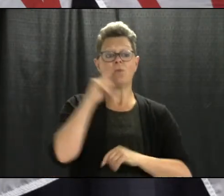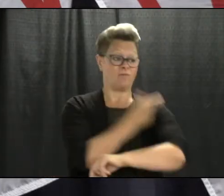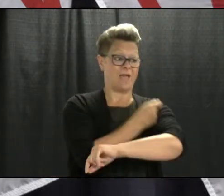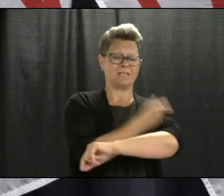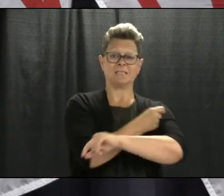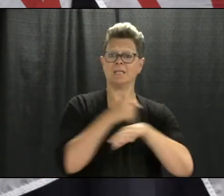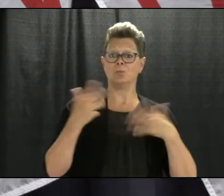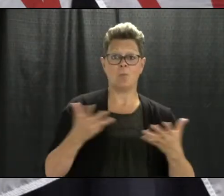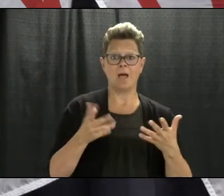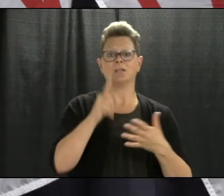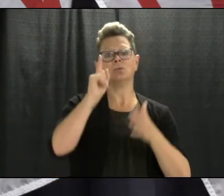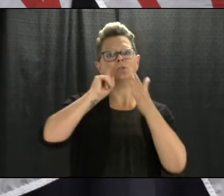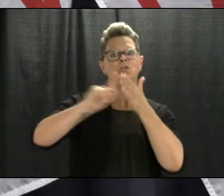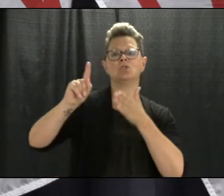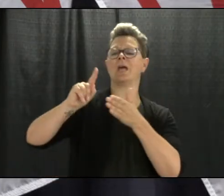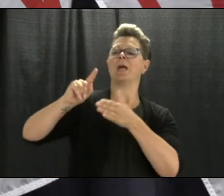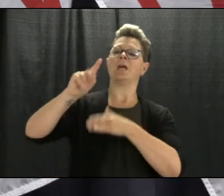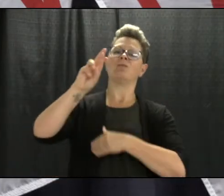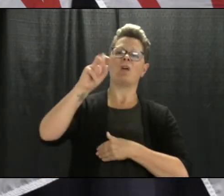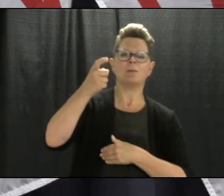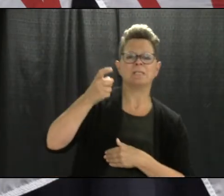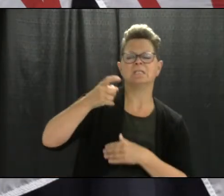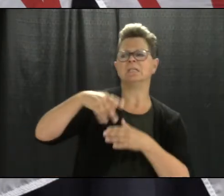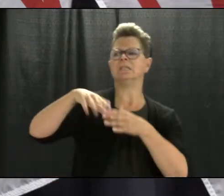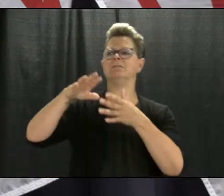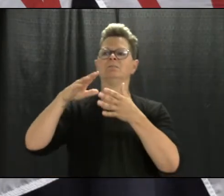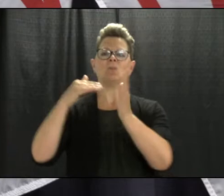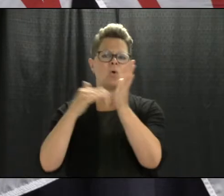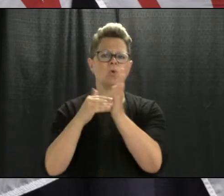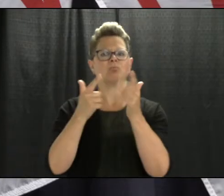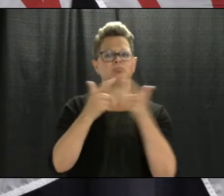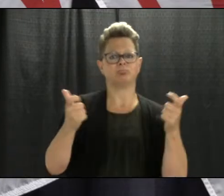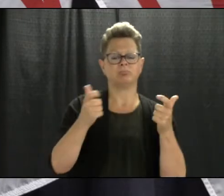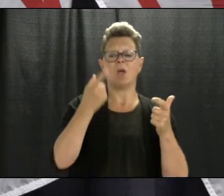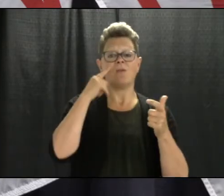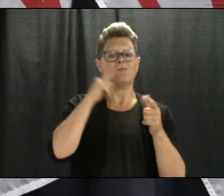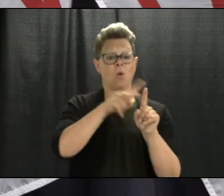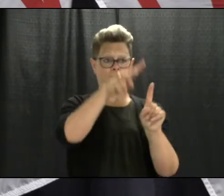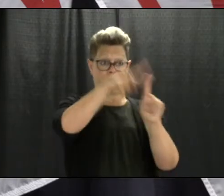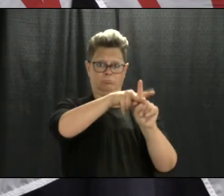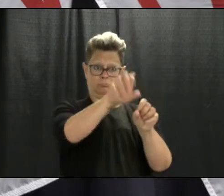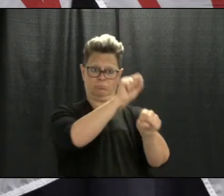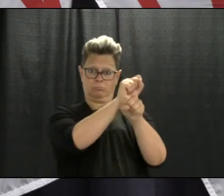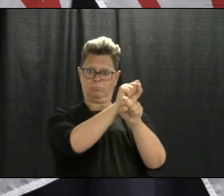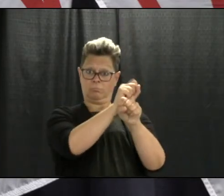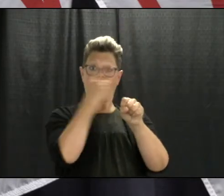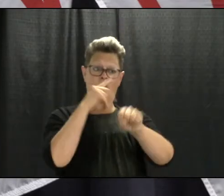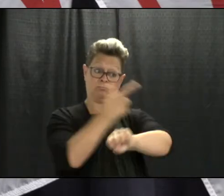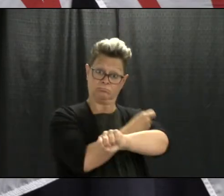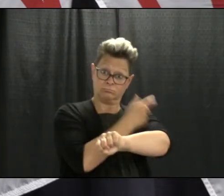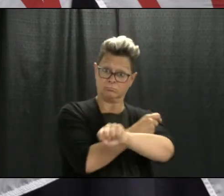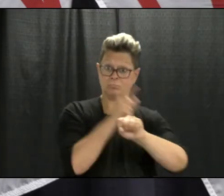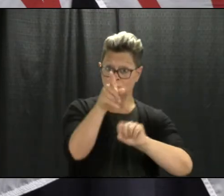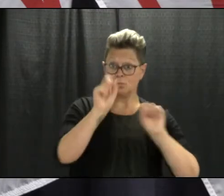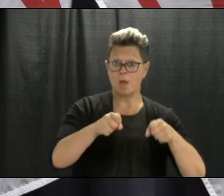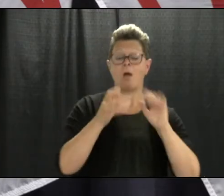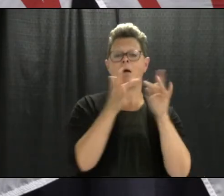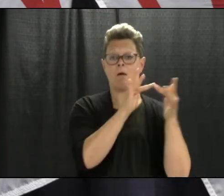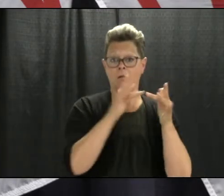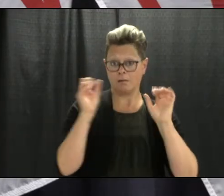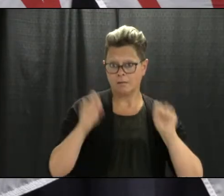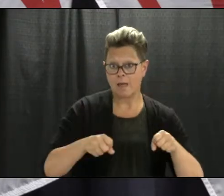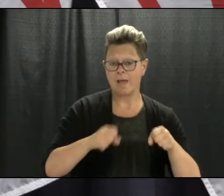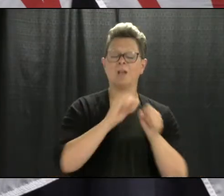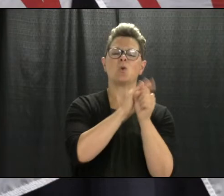check with your local pharmacists and physicians for availability. To book a vaccine appointment through a regional health authority clinic, you can go online by visiting